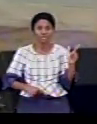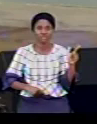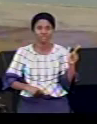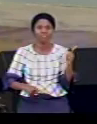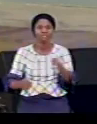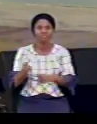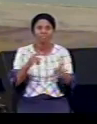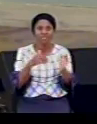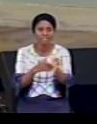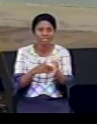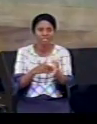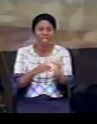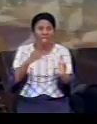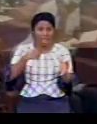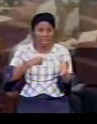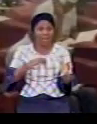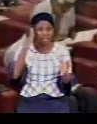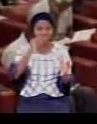One, two, three, go.